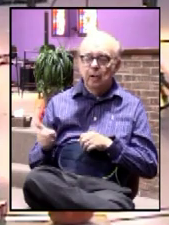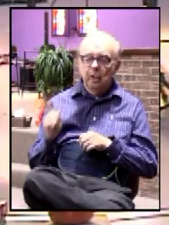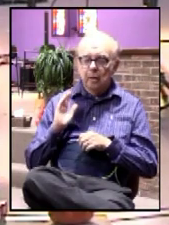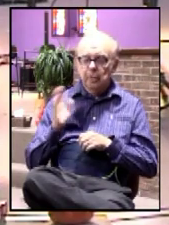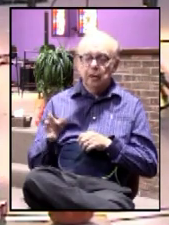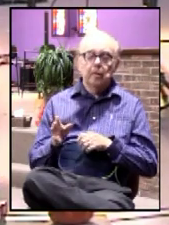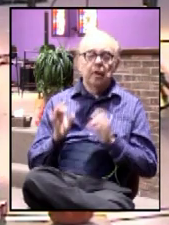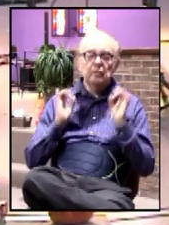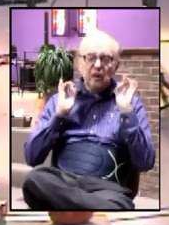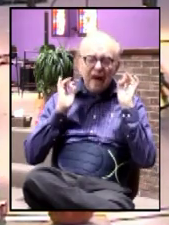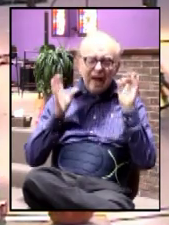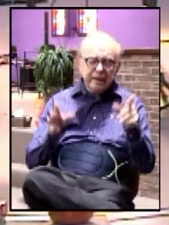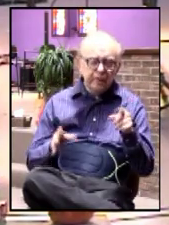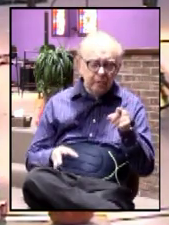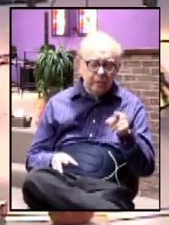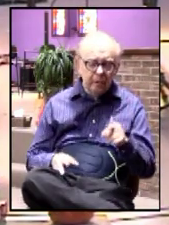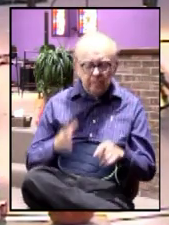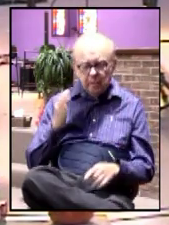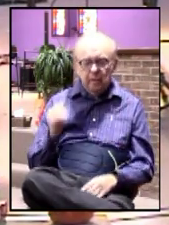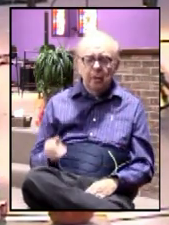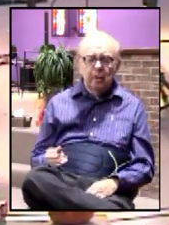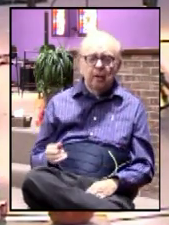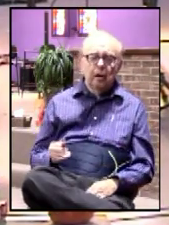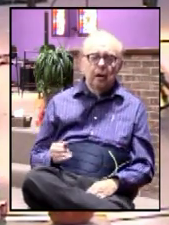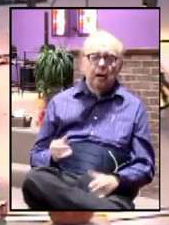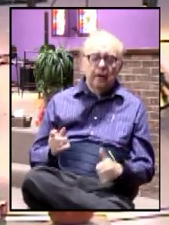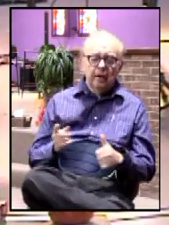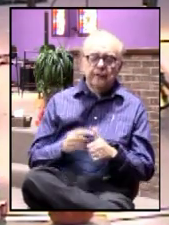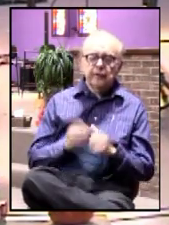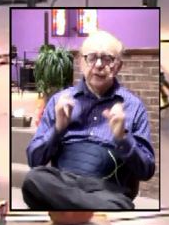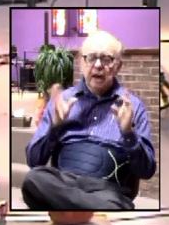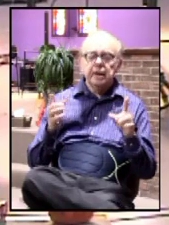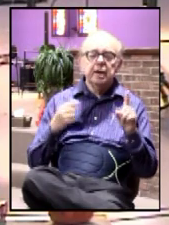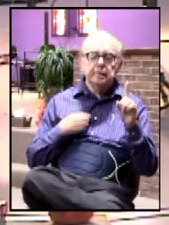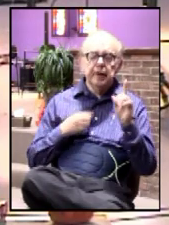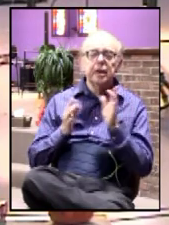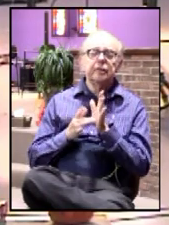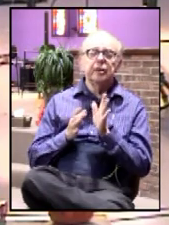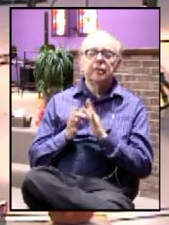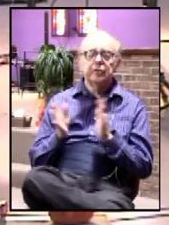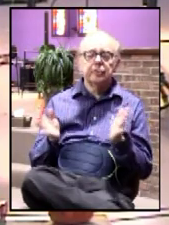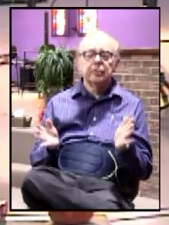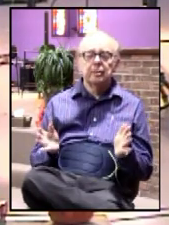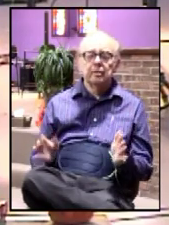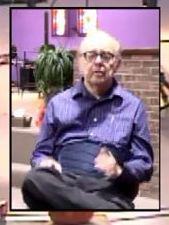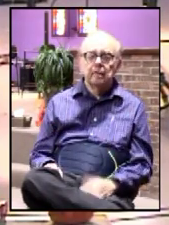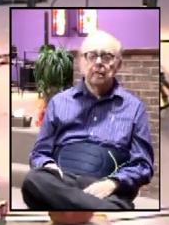they are going to hate you because they first hated me.